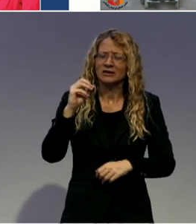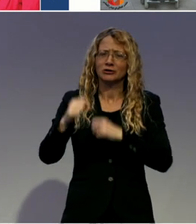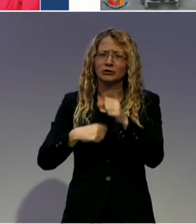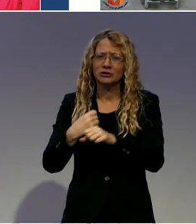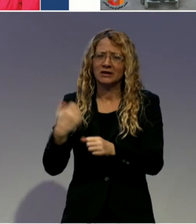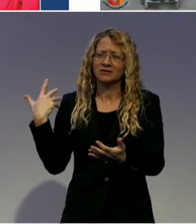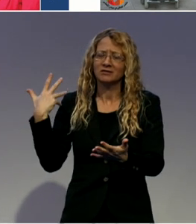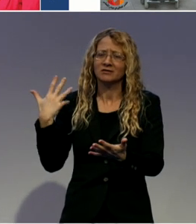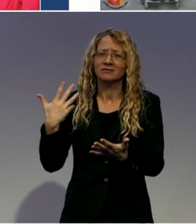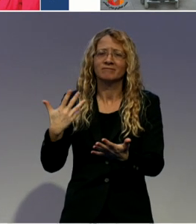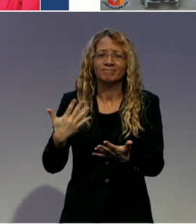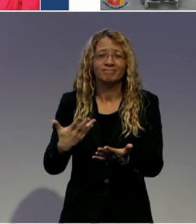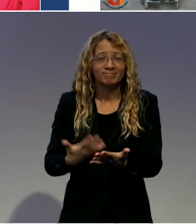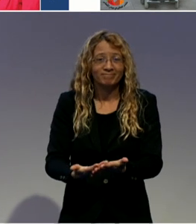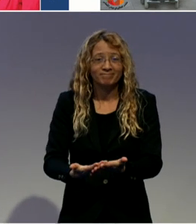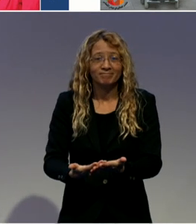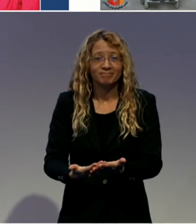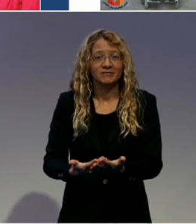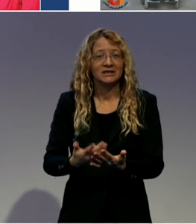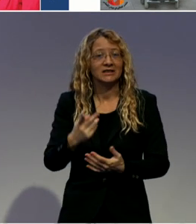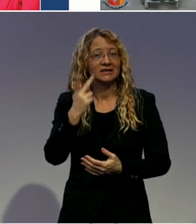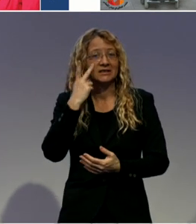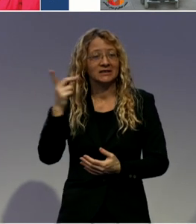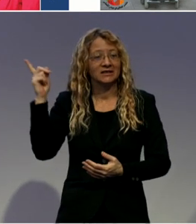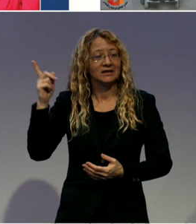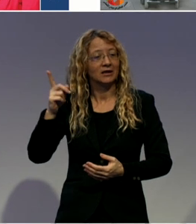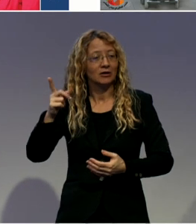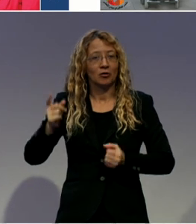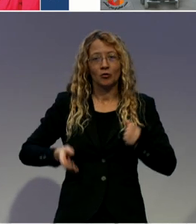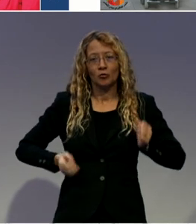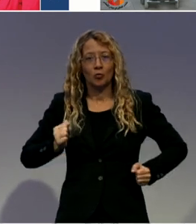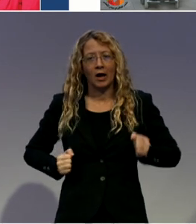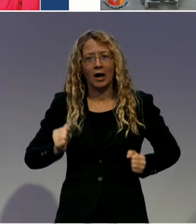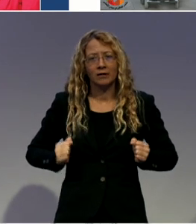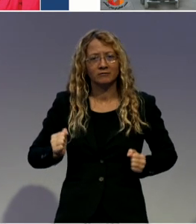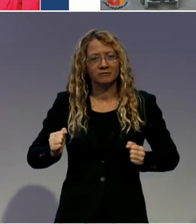marathon. We've been very active in the marathon, and our people are